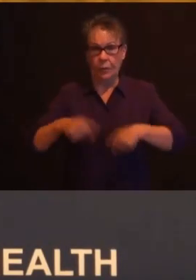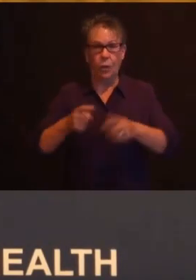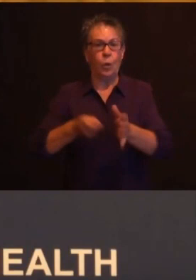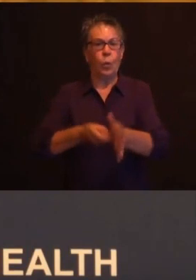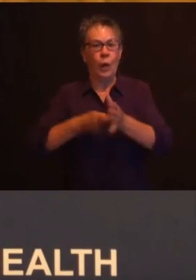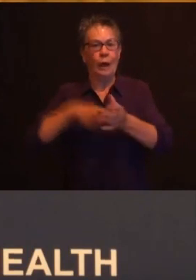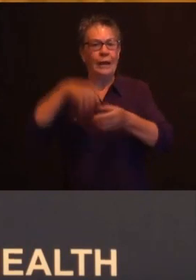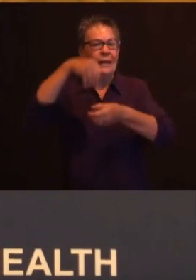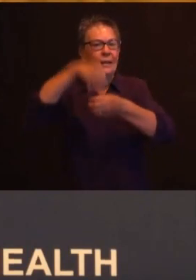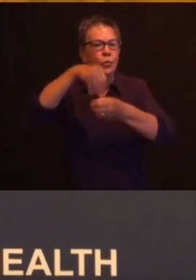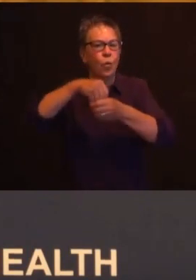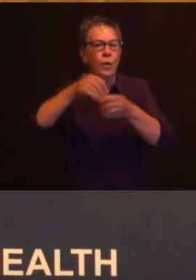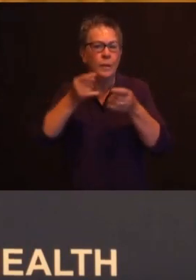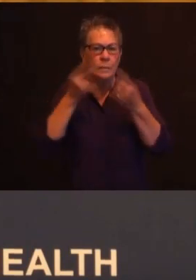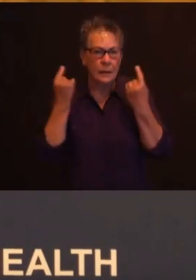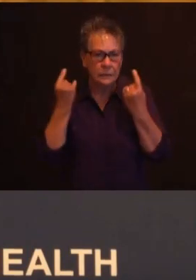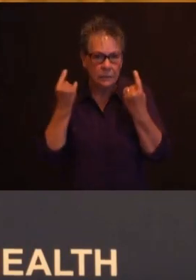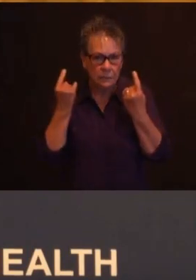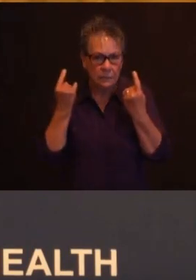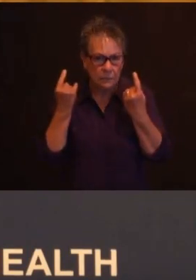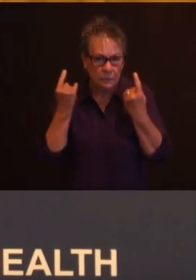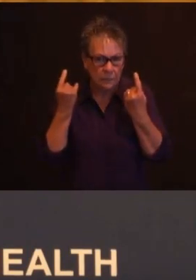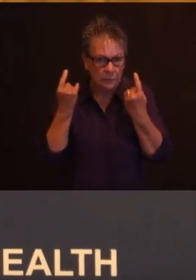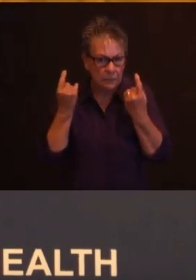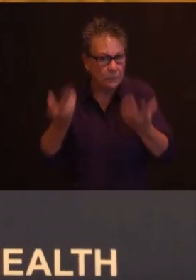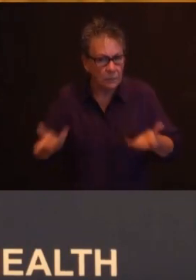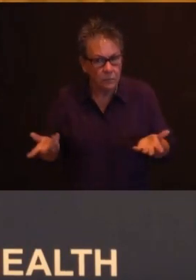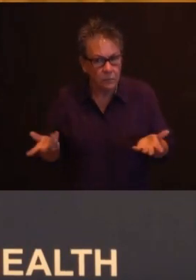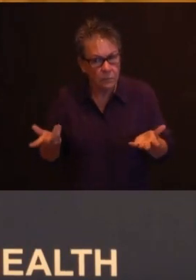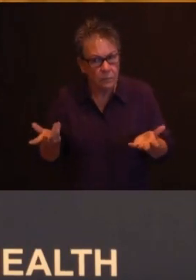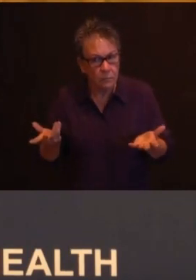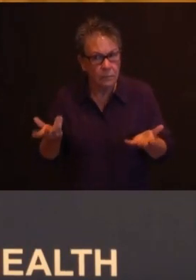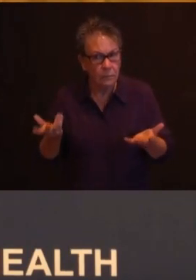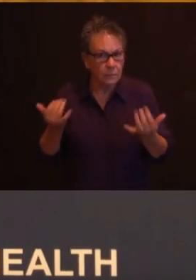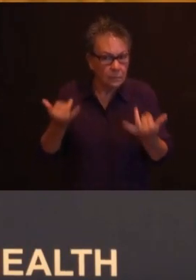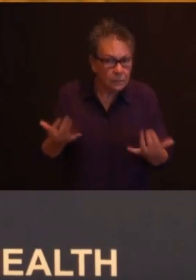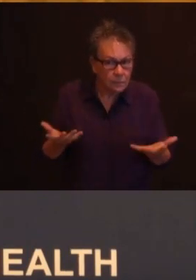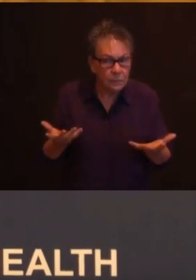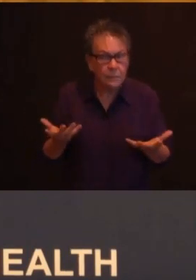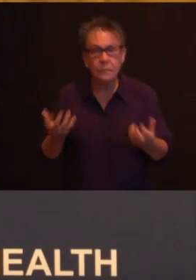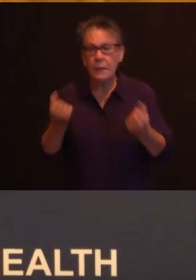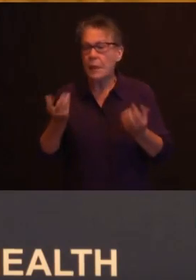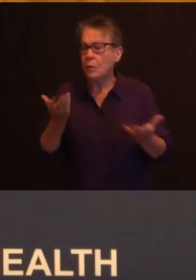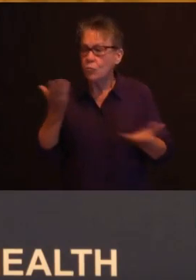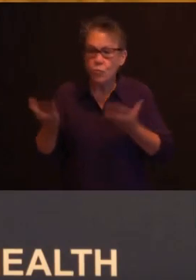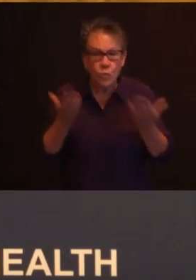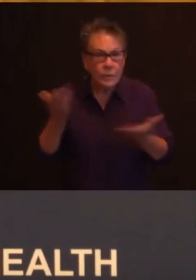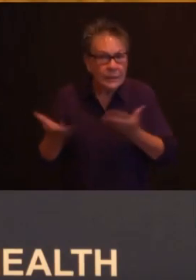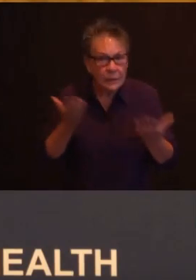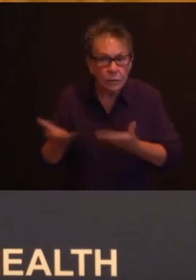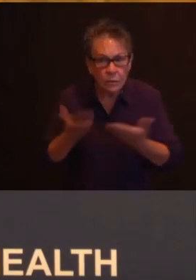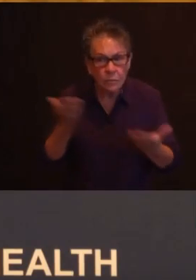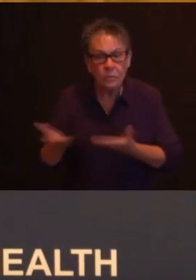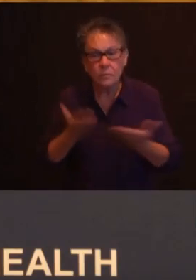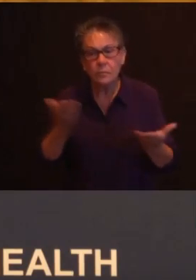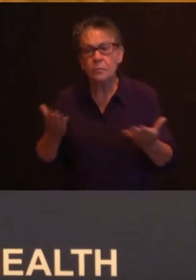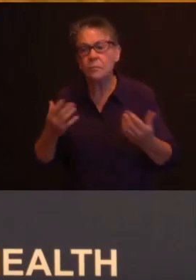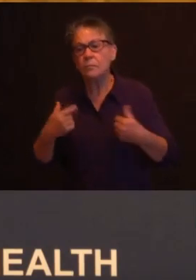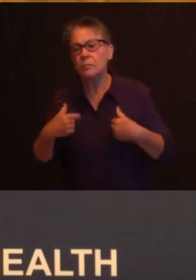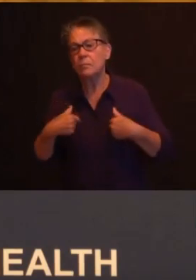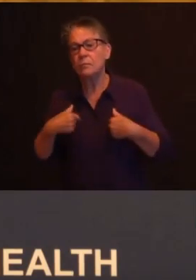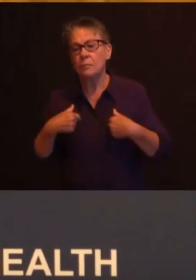the advisories and recommendations we have out there. We're looking at outside masking as we speak.